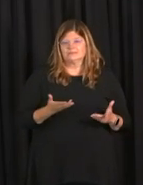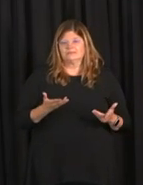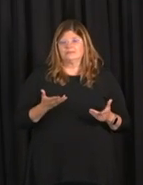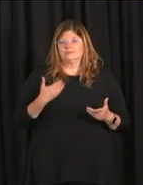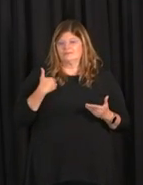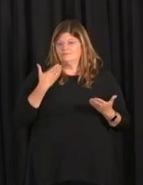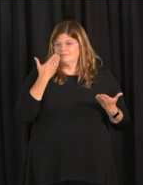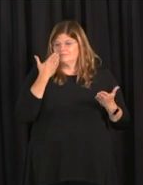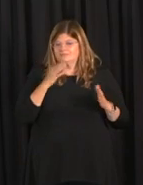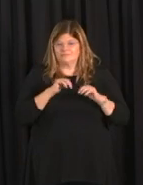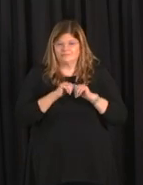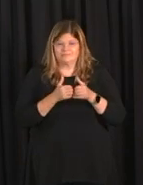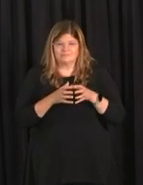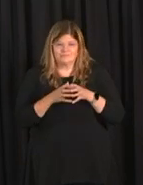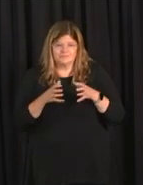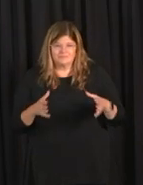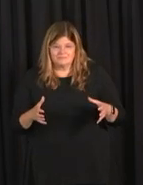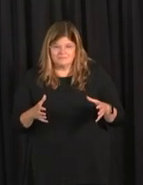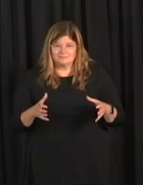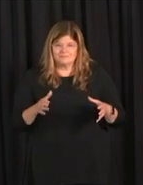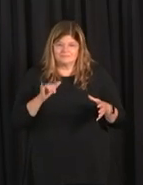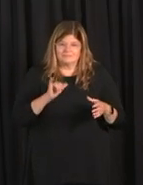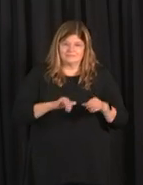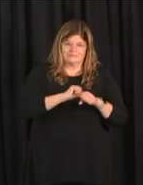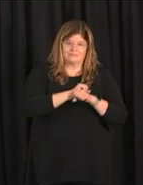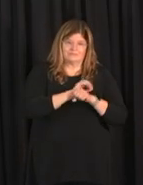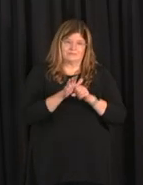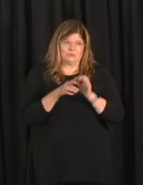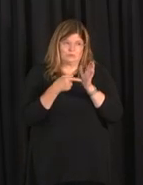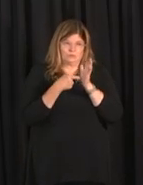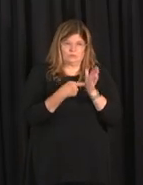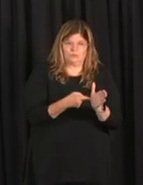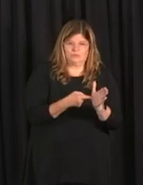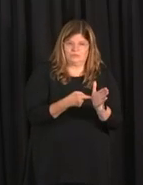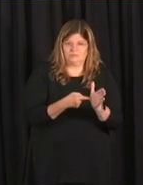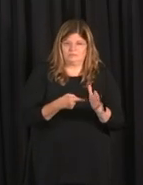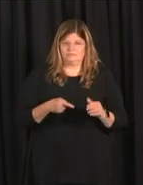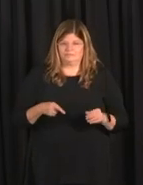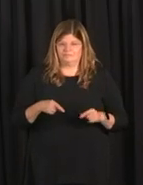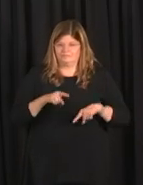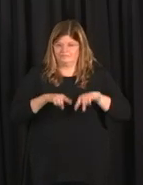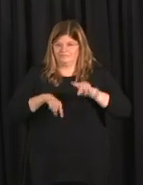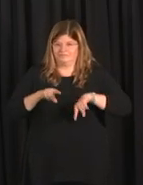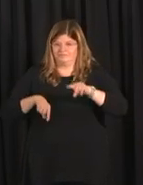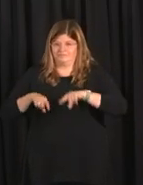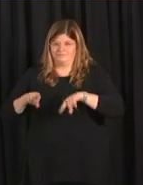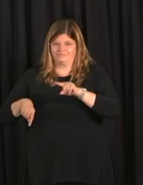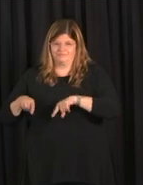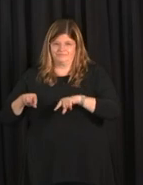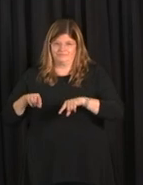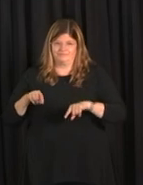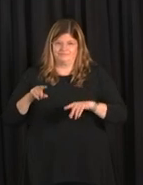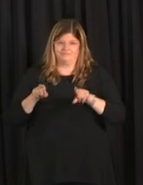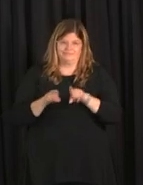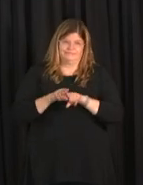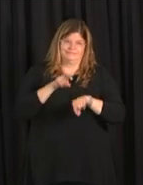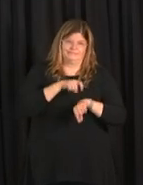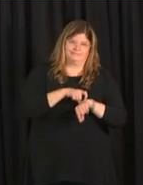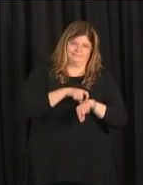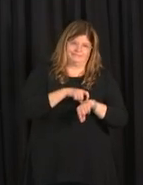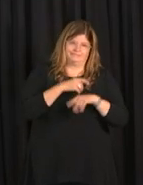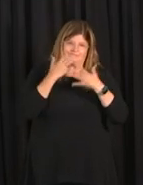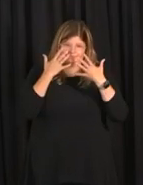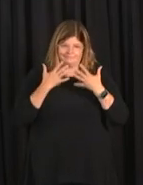we know how much this virus has shown disparities in our communities. At the same time,